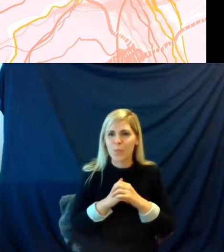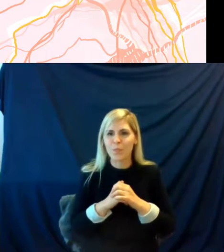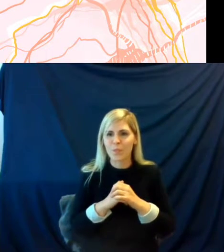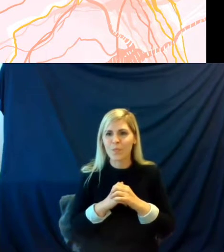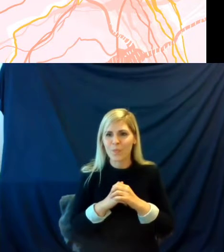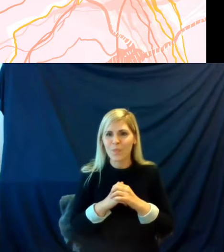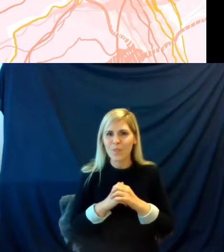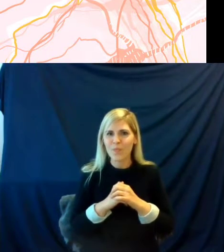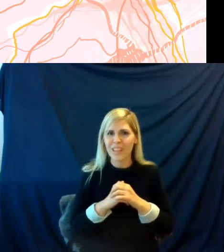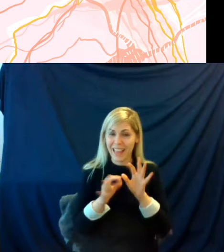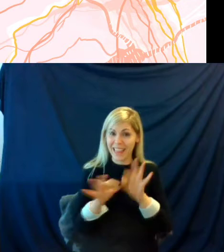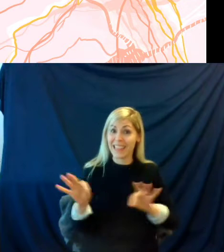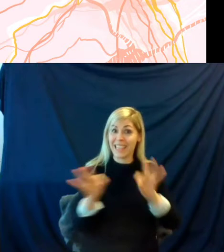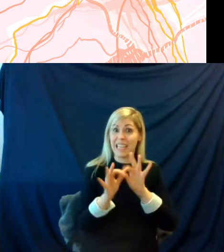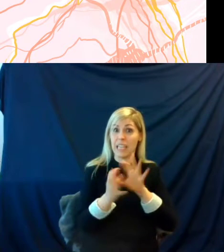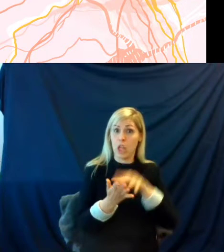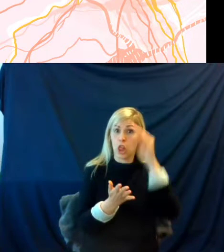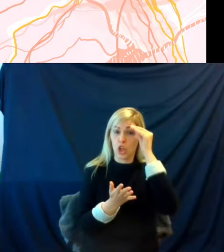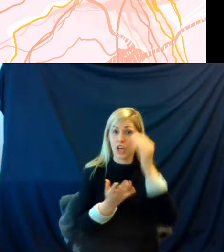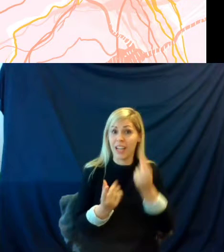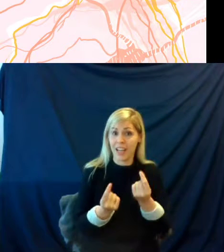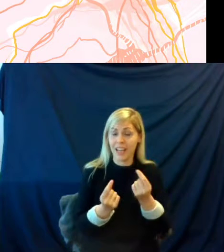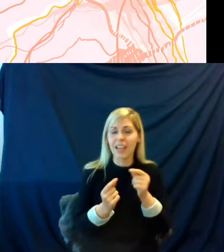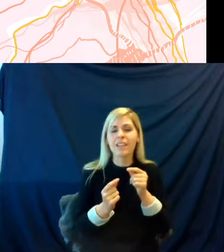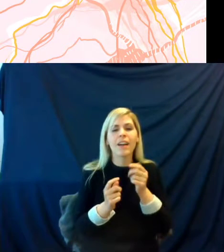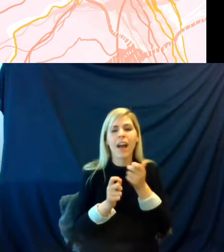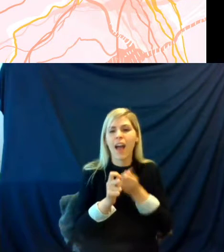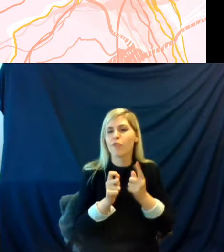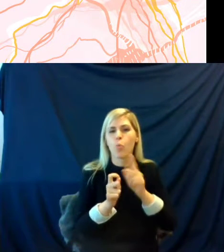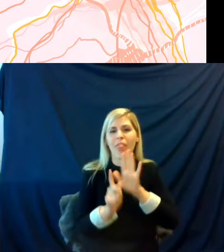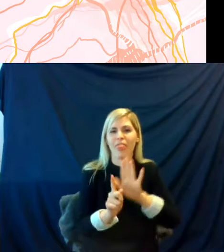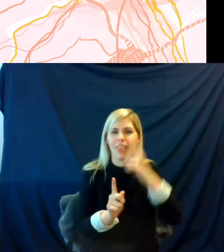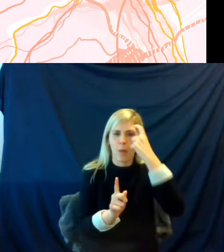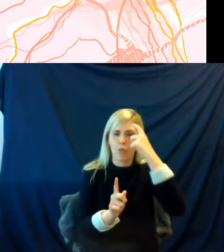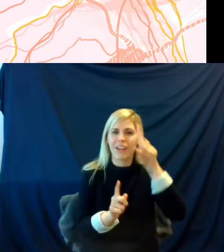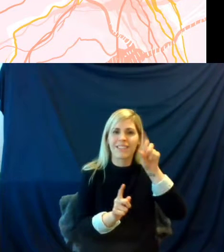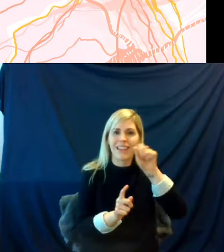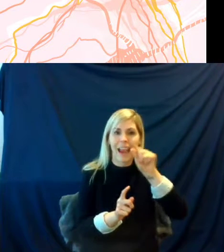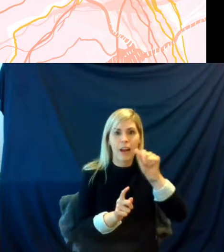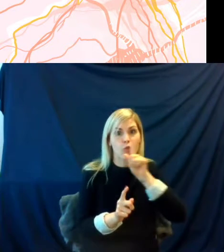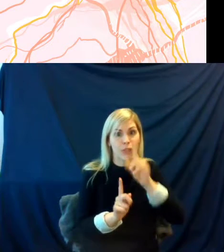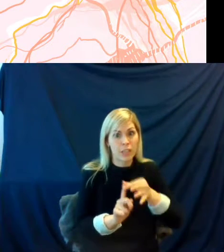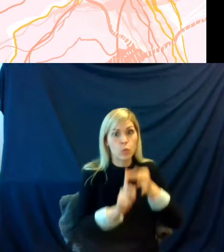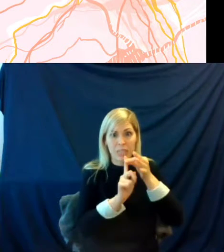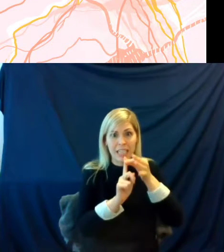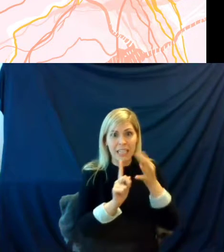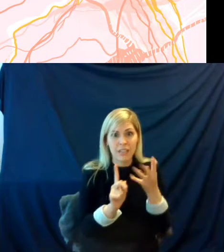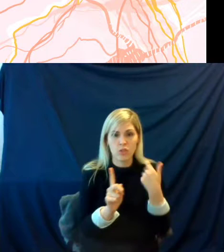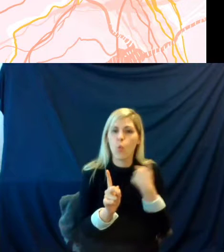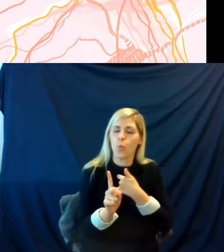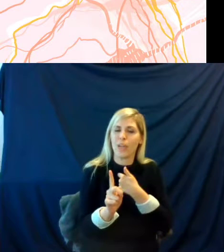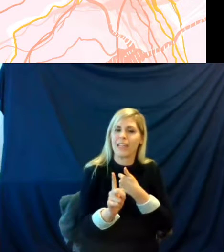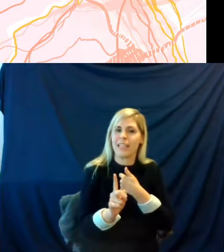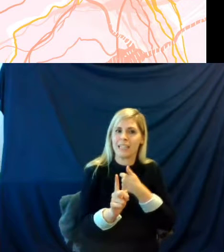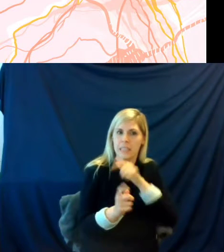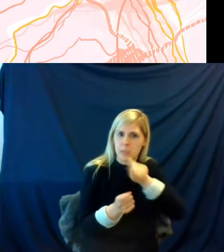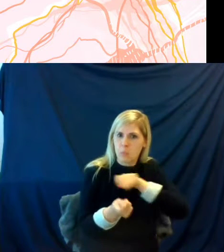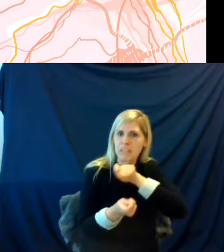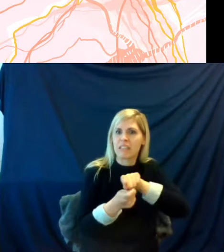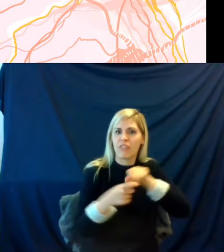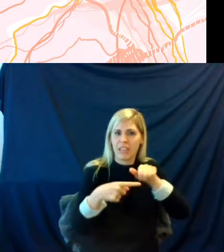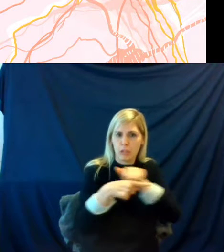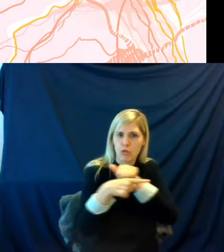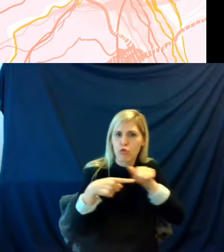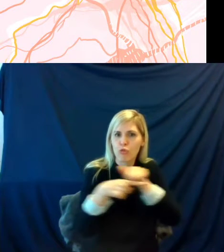So I think the key learning here is that everyone's brain data is super unique, and so we